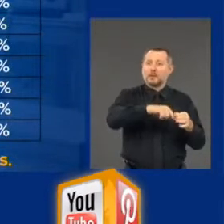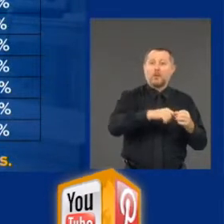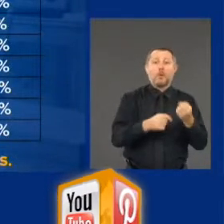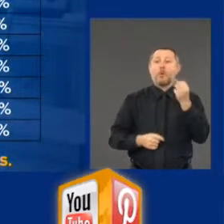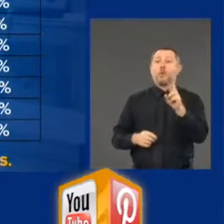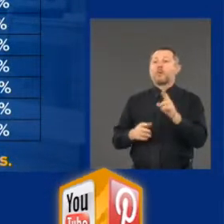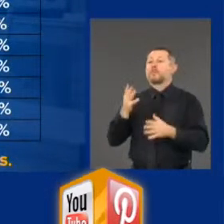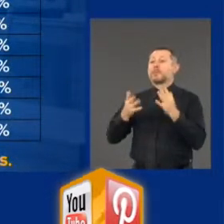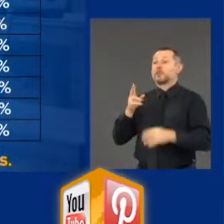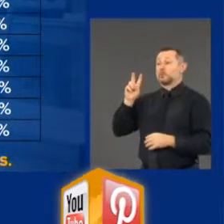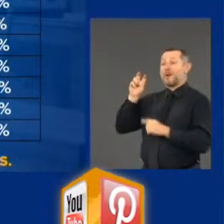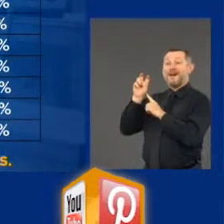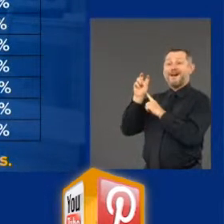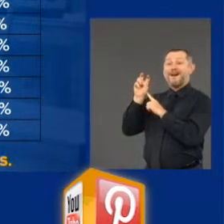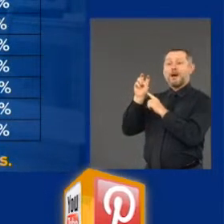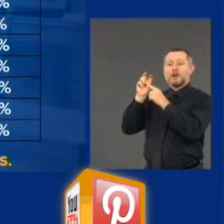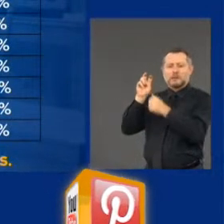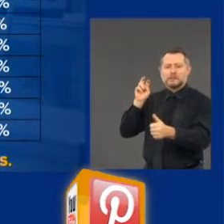at the same party.